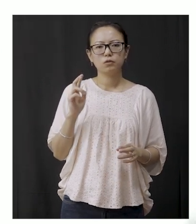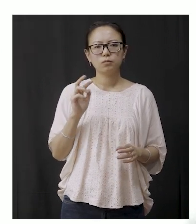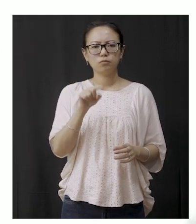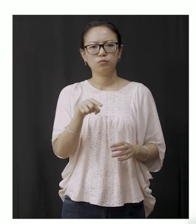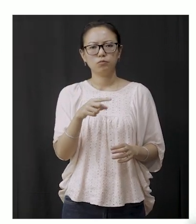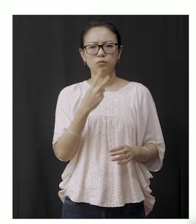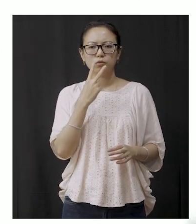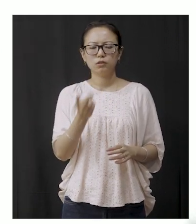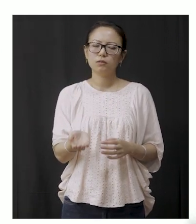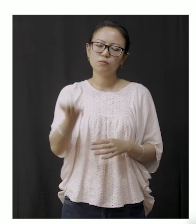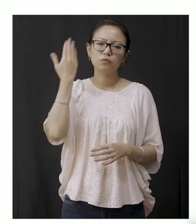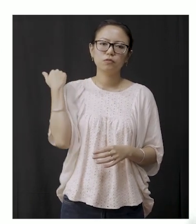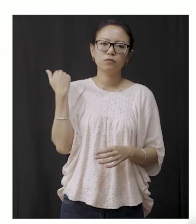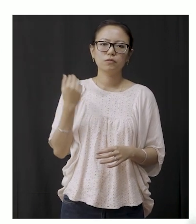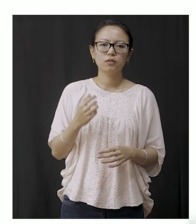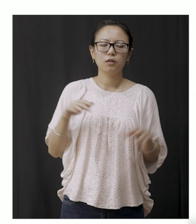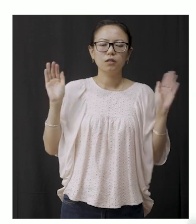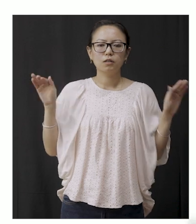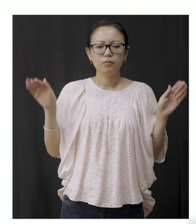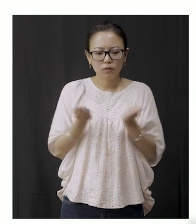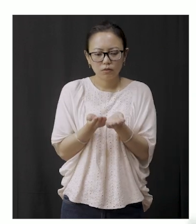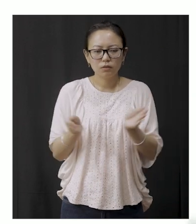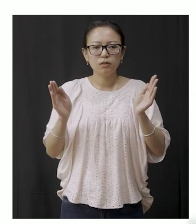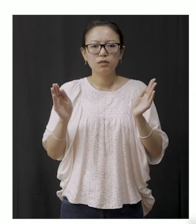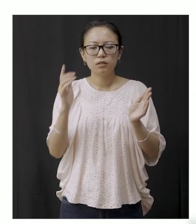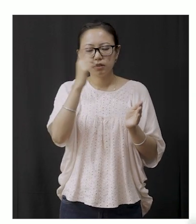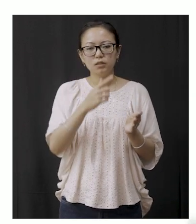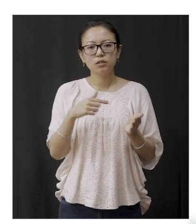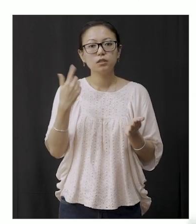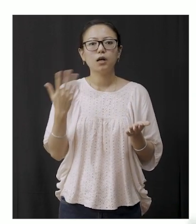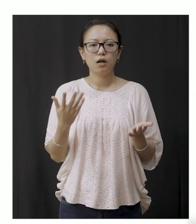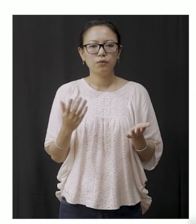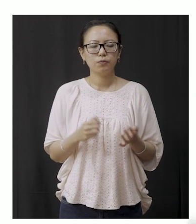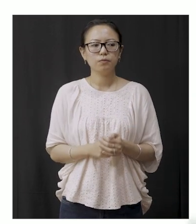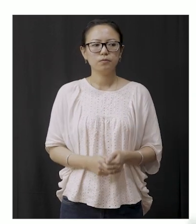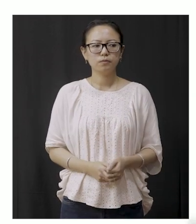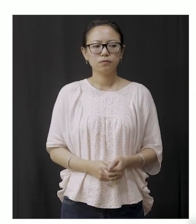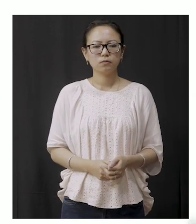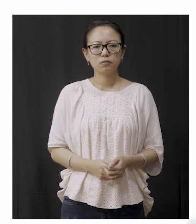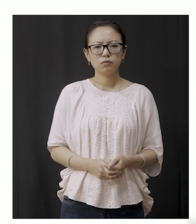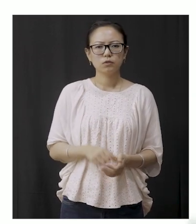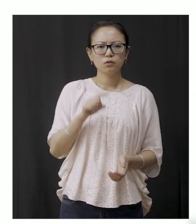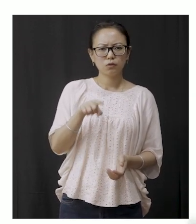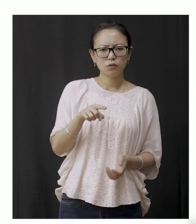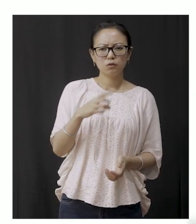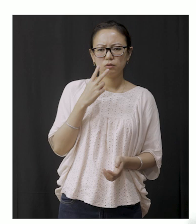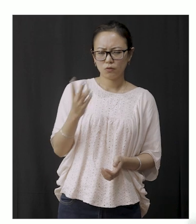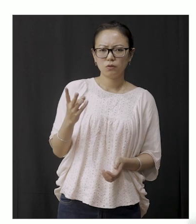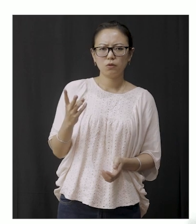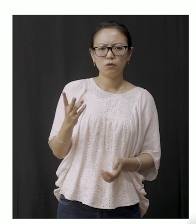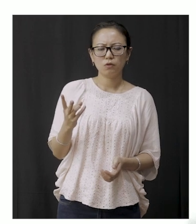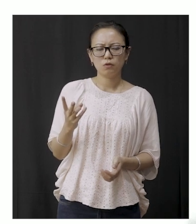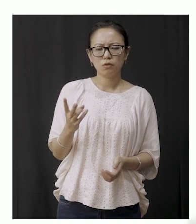The bird built the nest on a tree. Have you seen a bird nest that